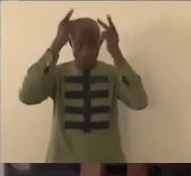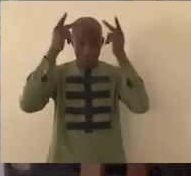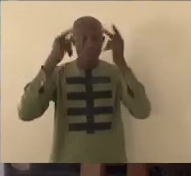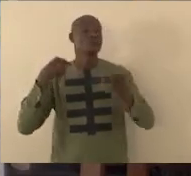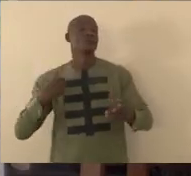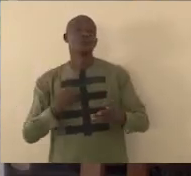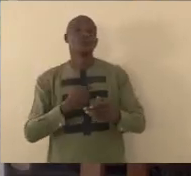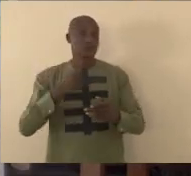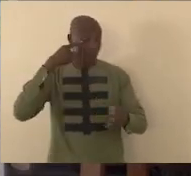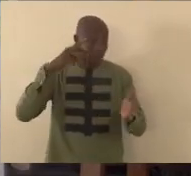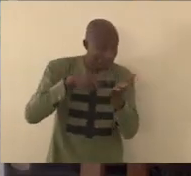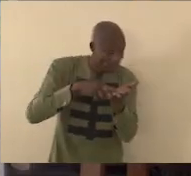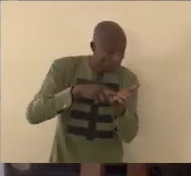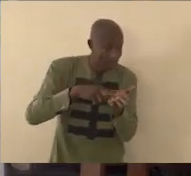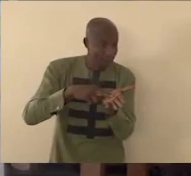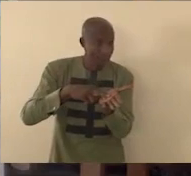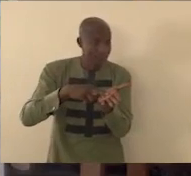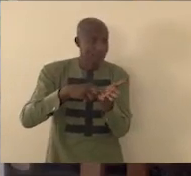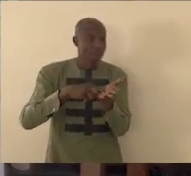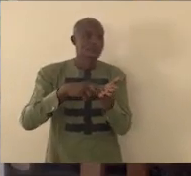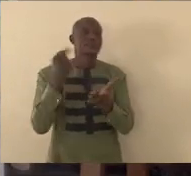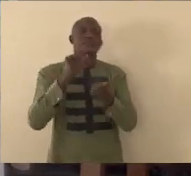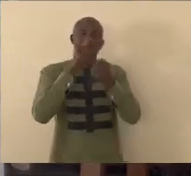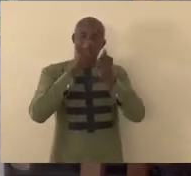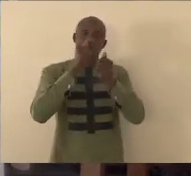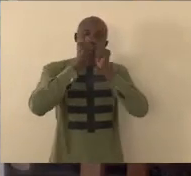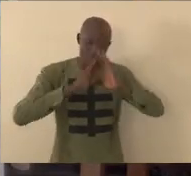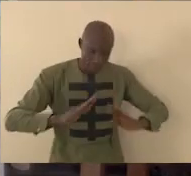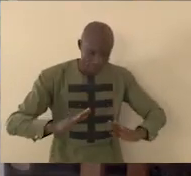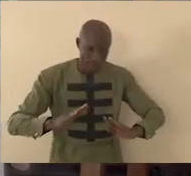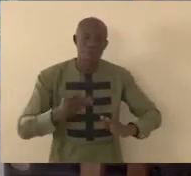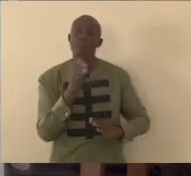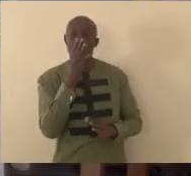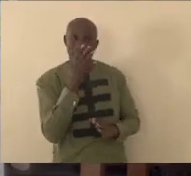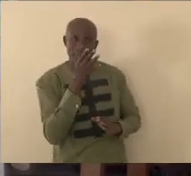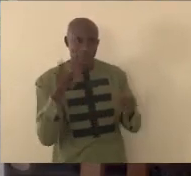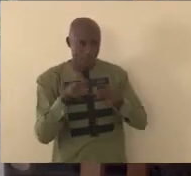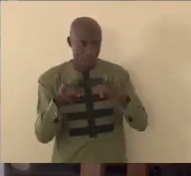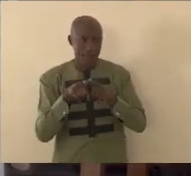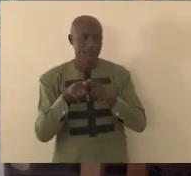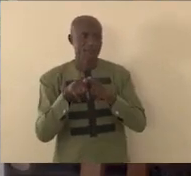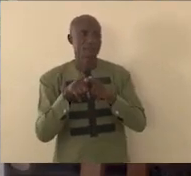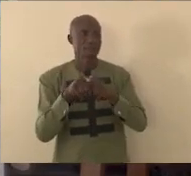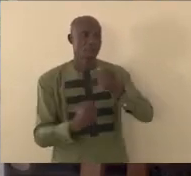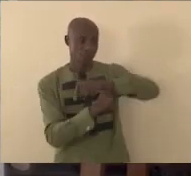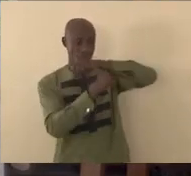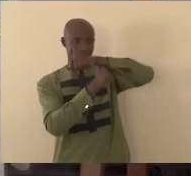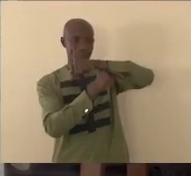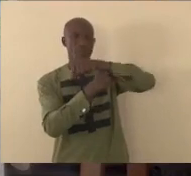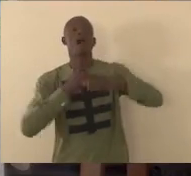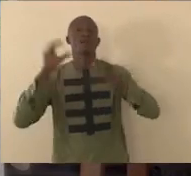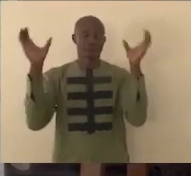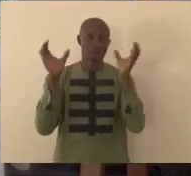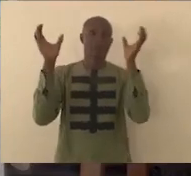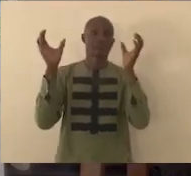we recognize the Blessed Virgin Mary as the primary patron of Nigeria and